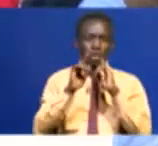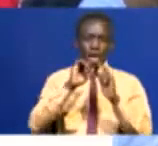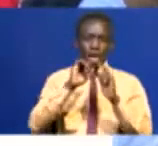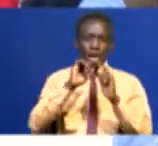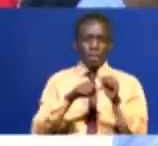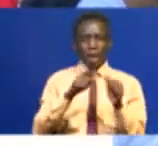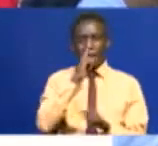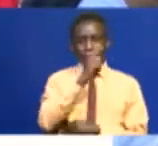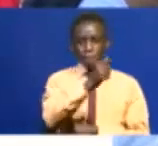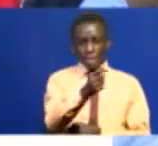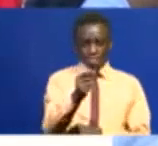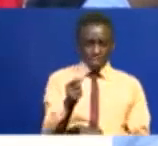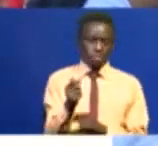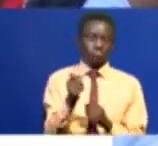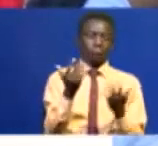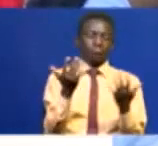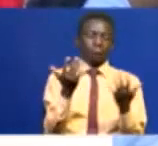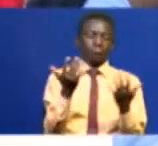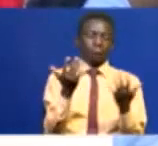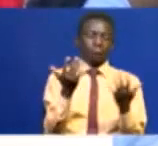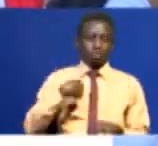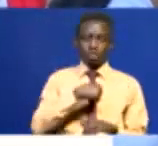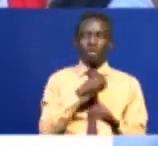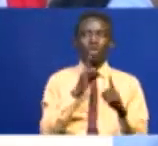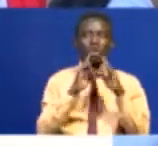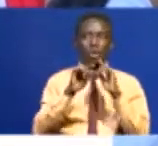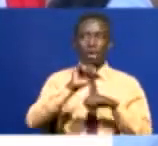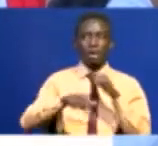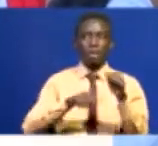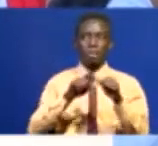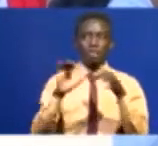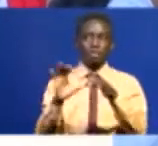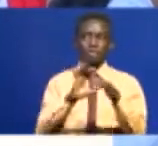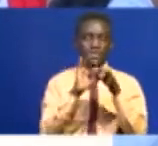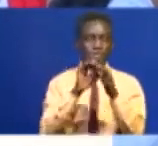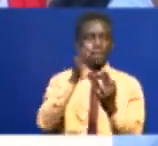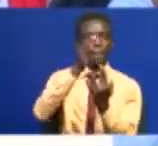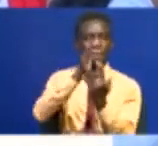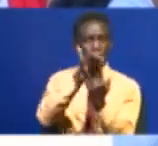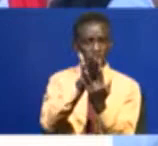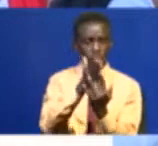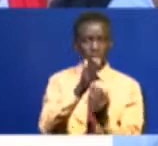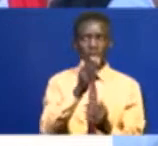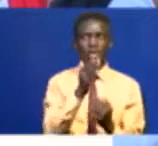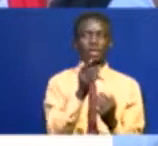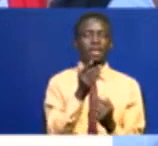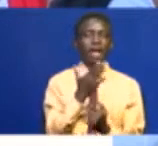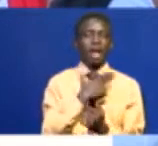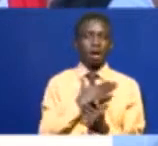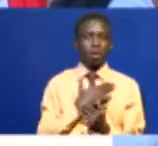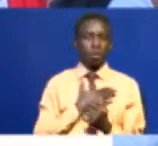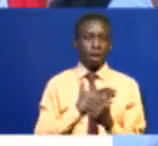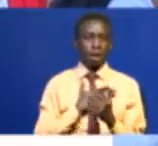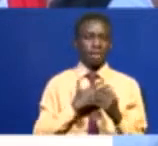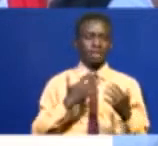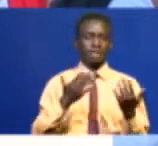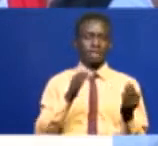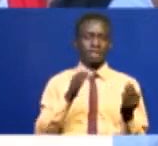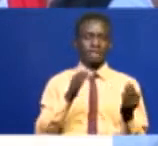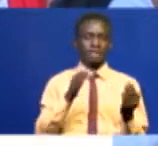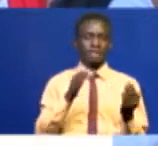demand, but we are talking of collaboration between the museums where